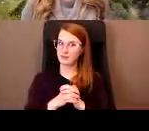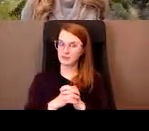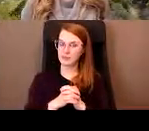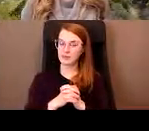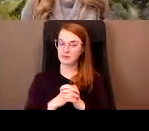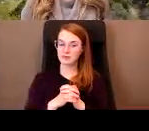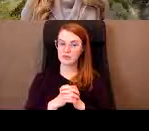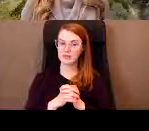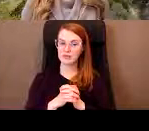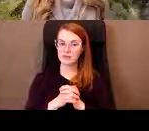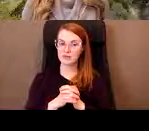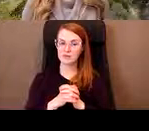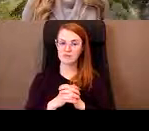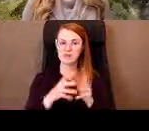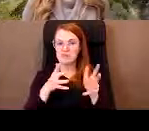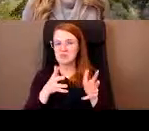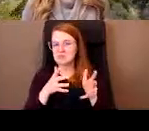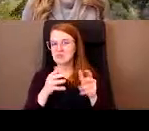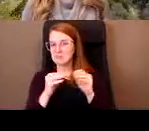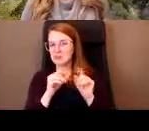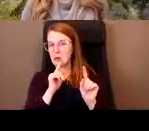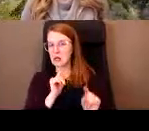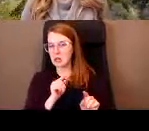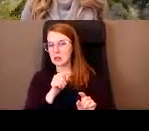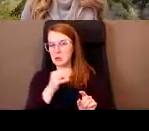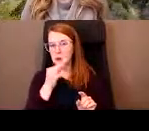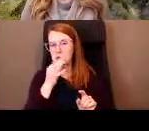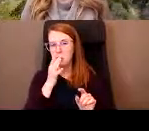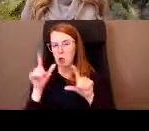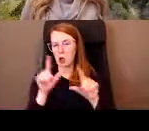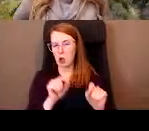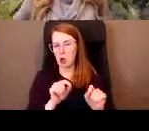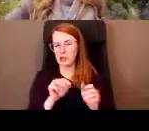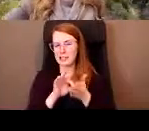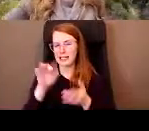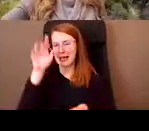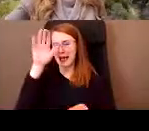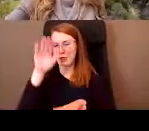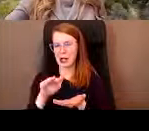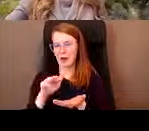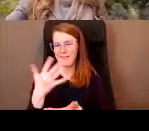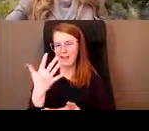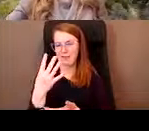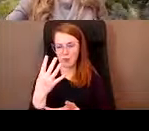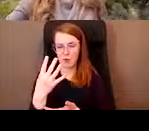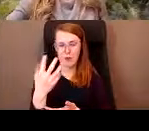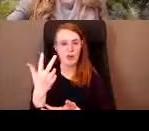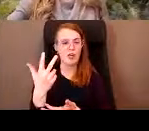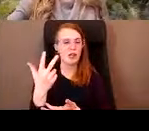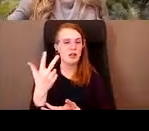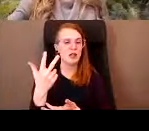Just a little bit longer. Close this out in 5, 4,